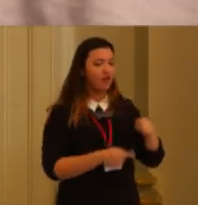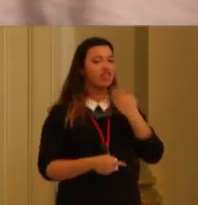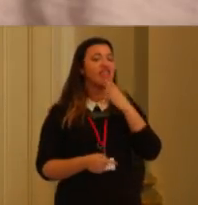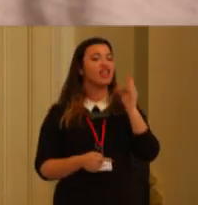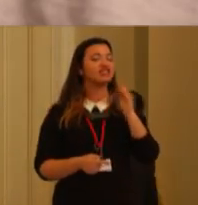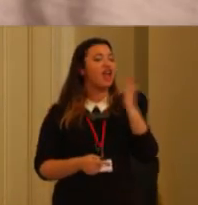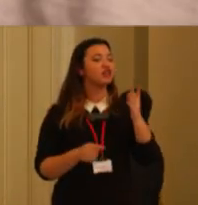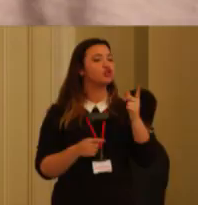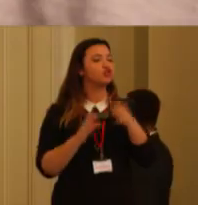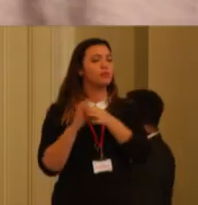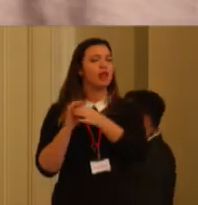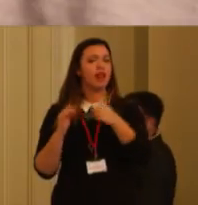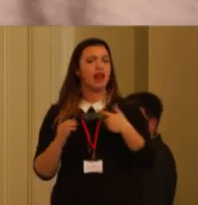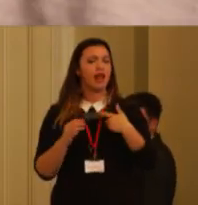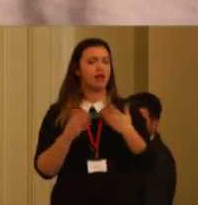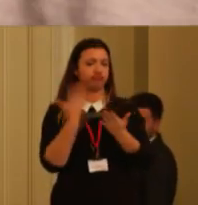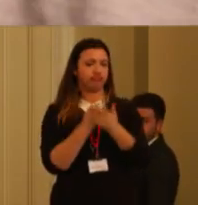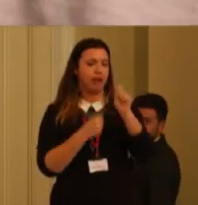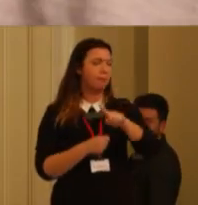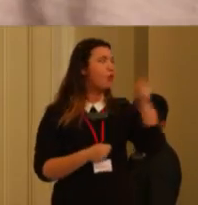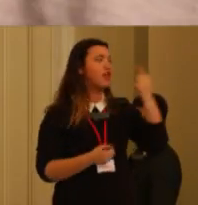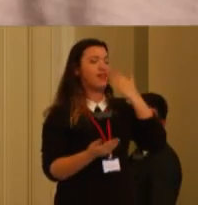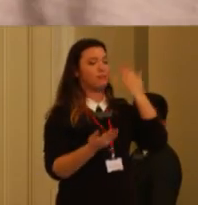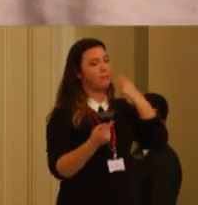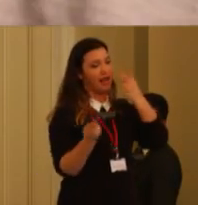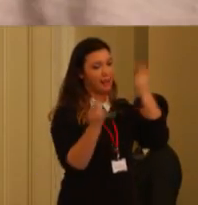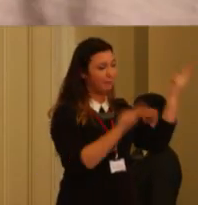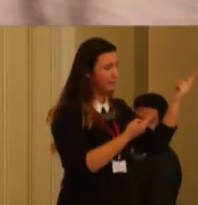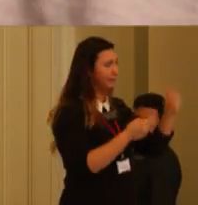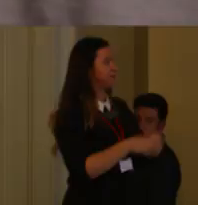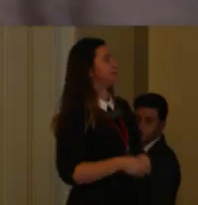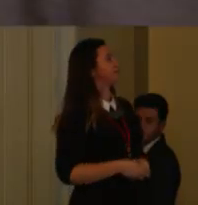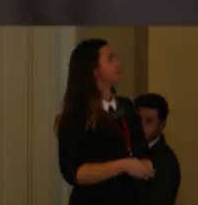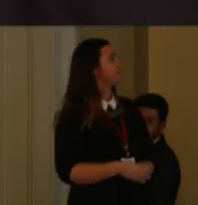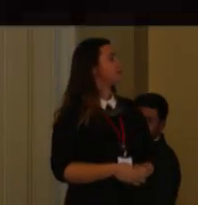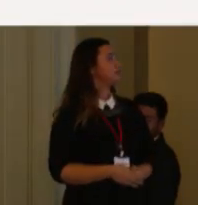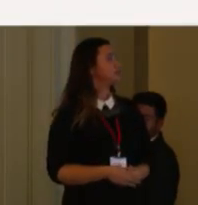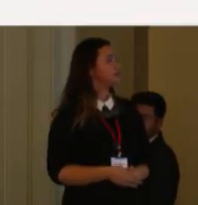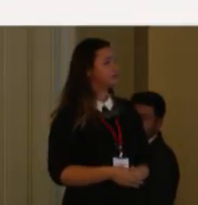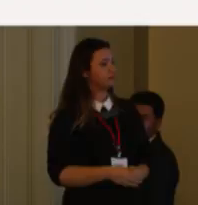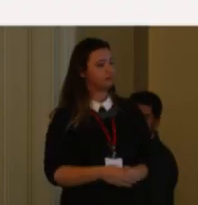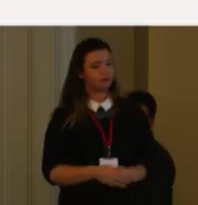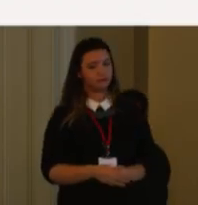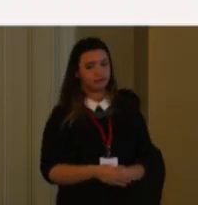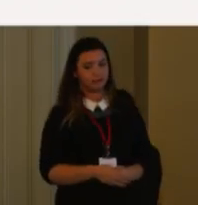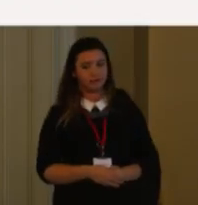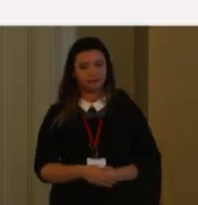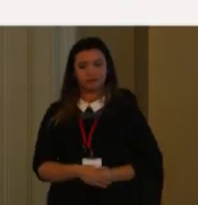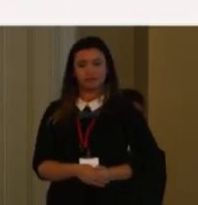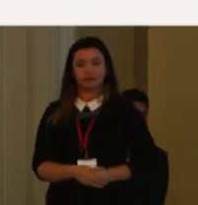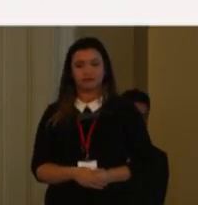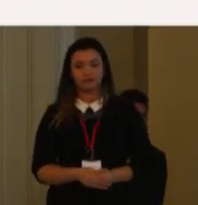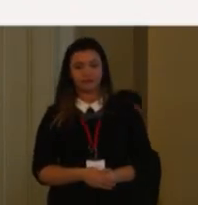our next video and let's hear from them which words are recorded in our video, and then we'll start with our panel